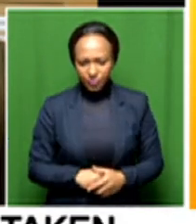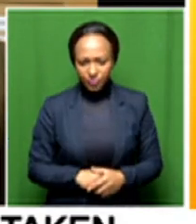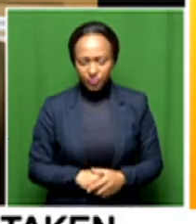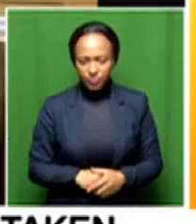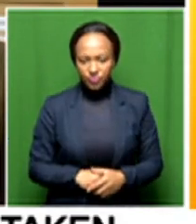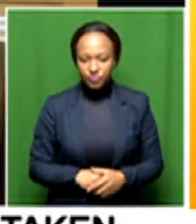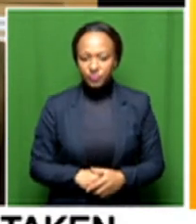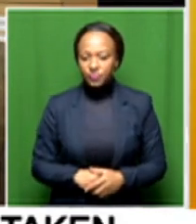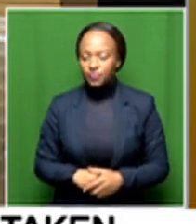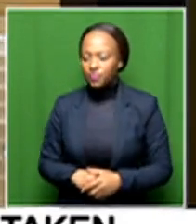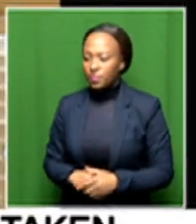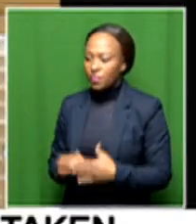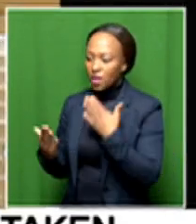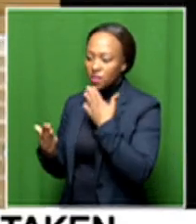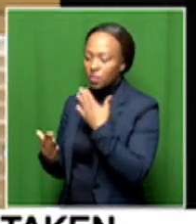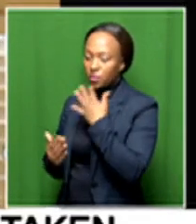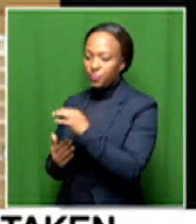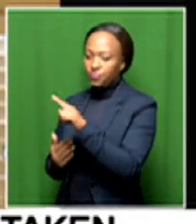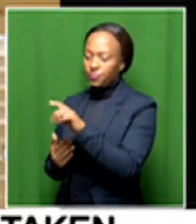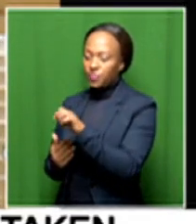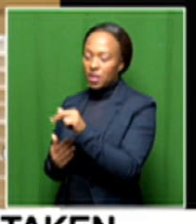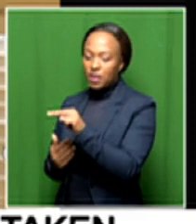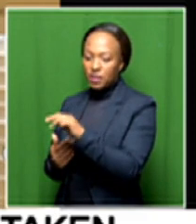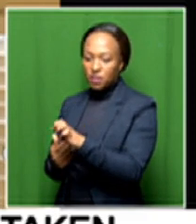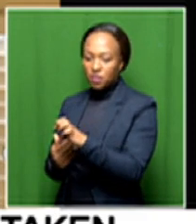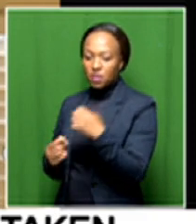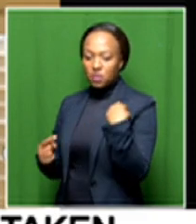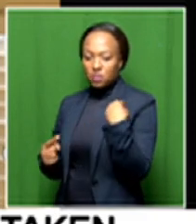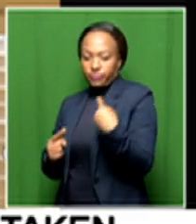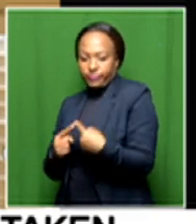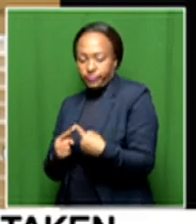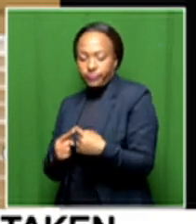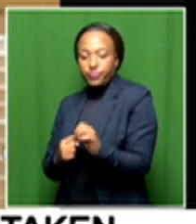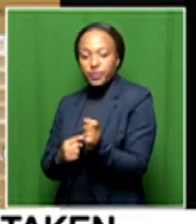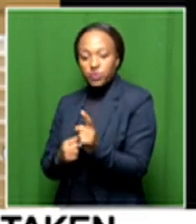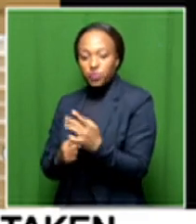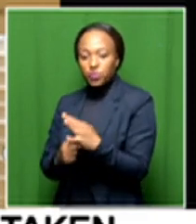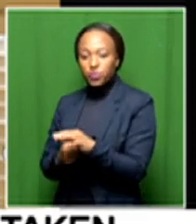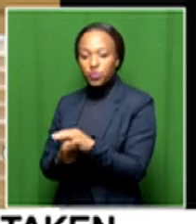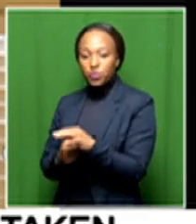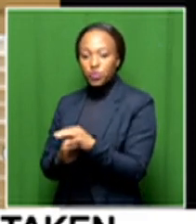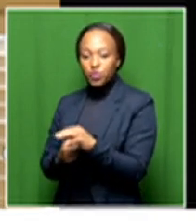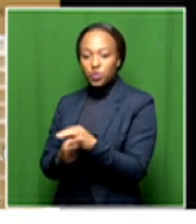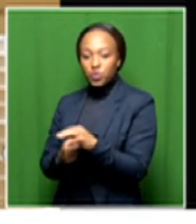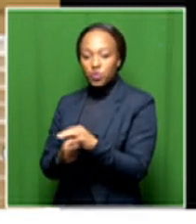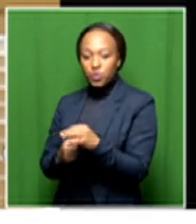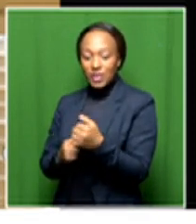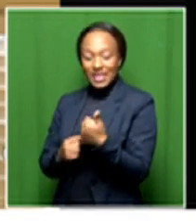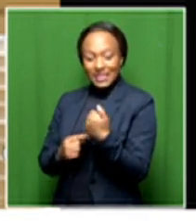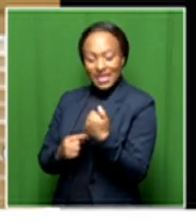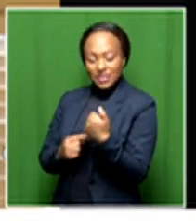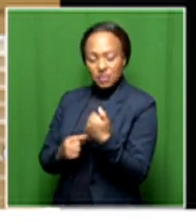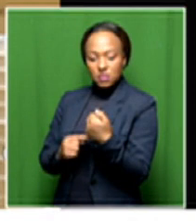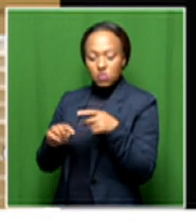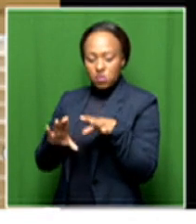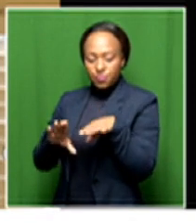Yeah, thank you, Liam. This was part of overall sixth administration way of trying to